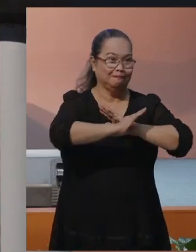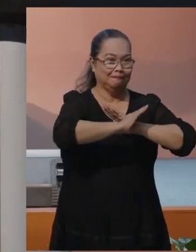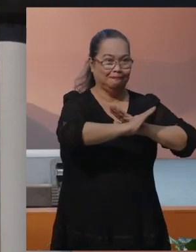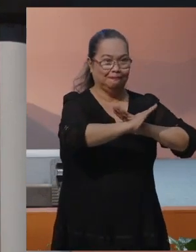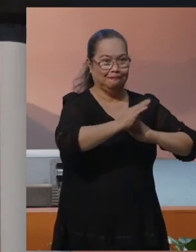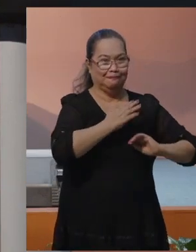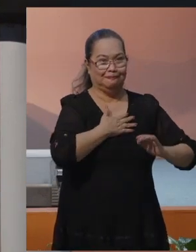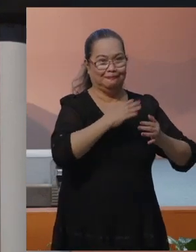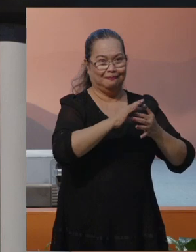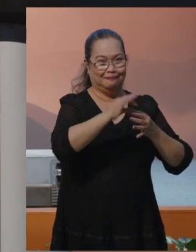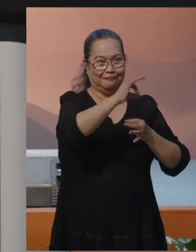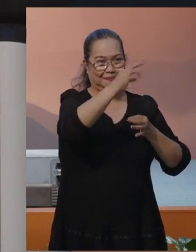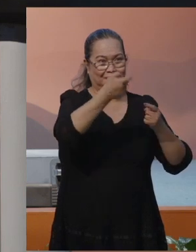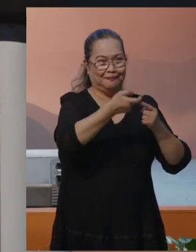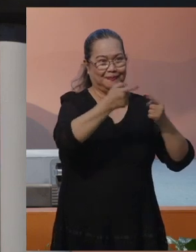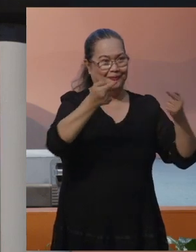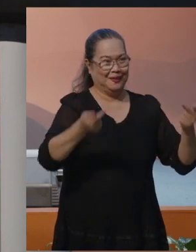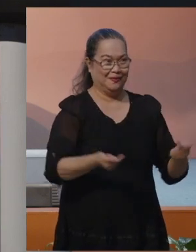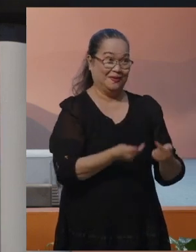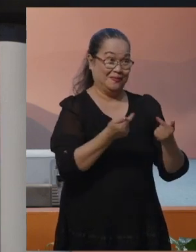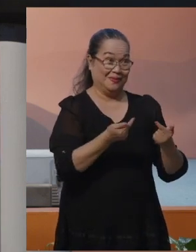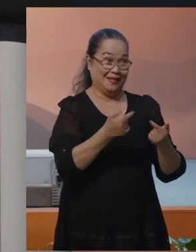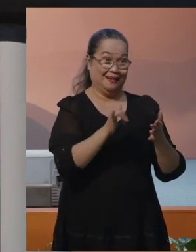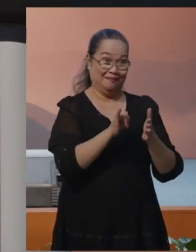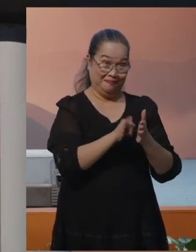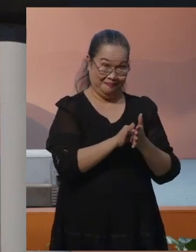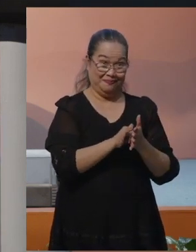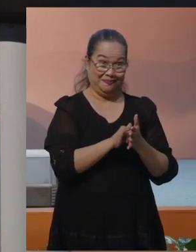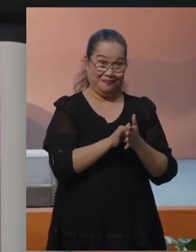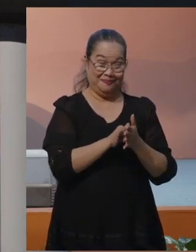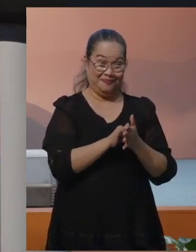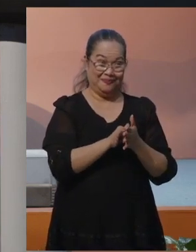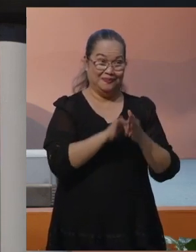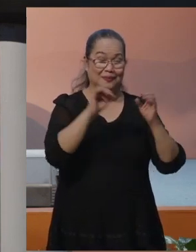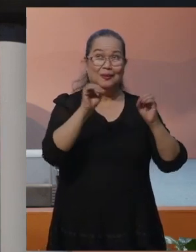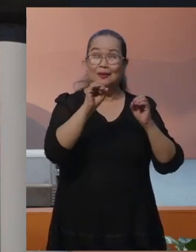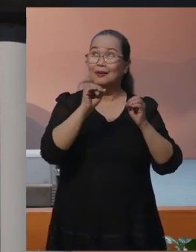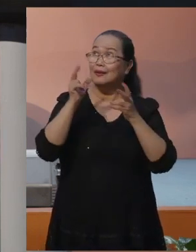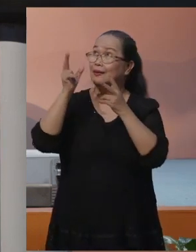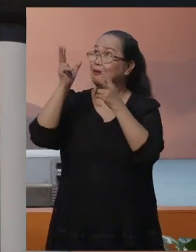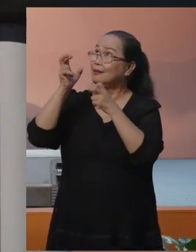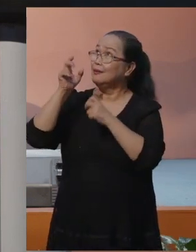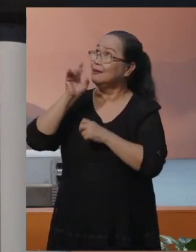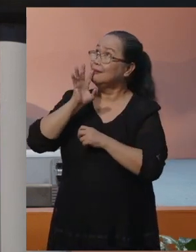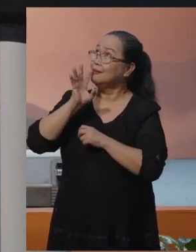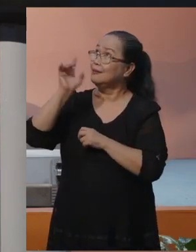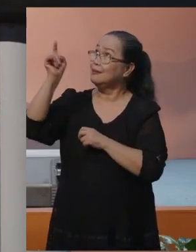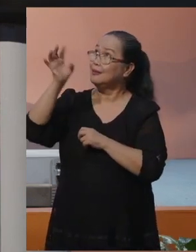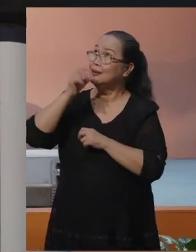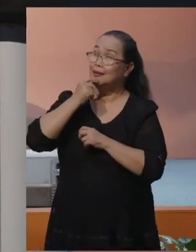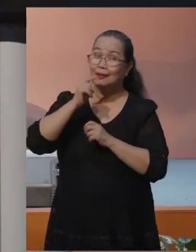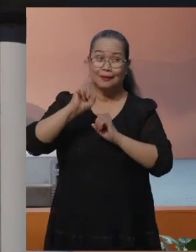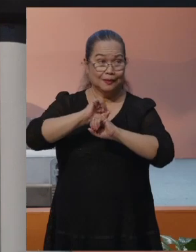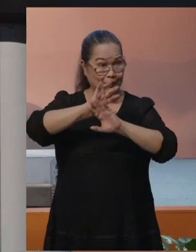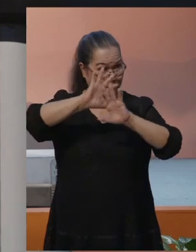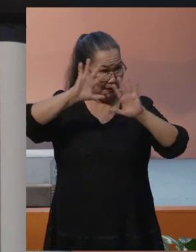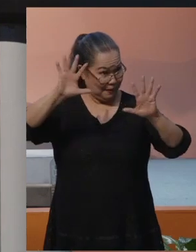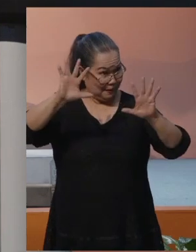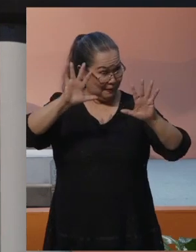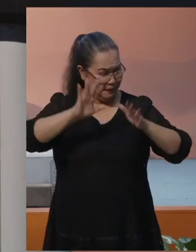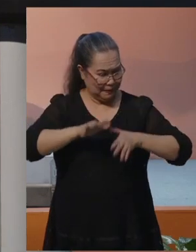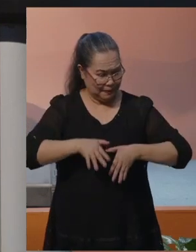my soul from sin. Oh, let me hear Thee speaking in accents clear and